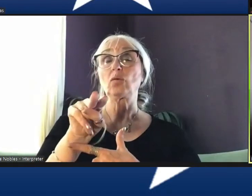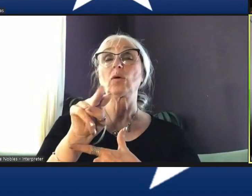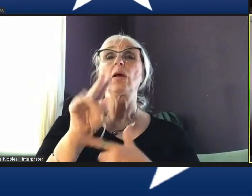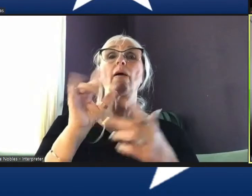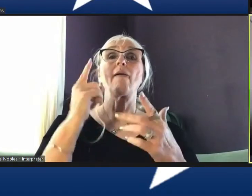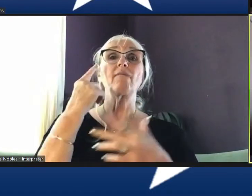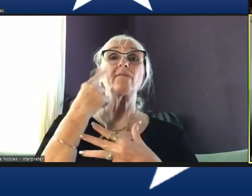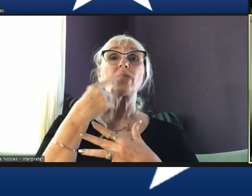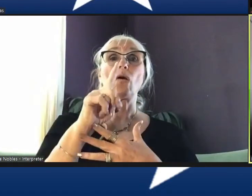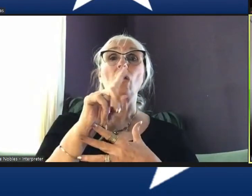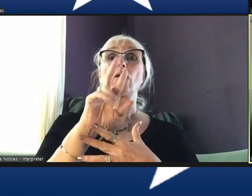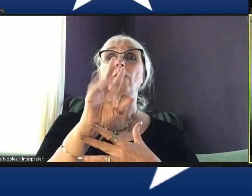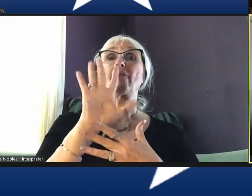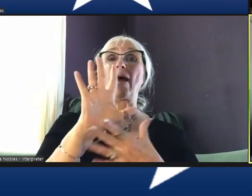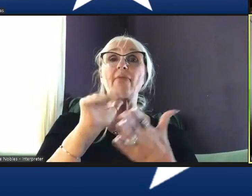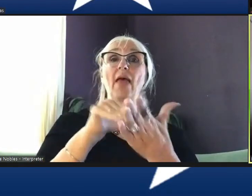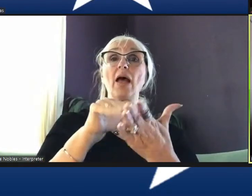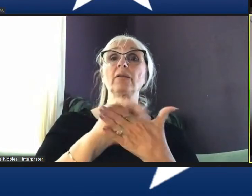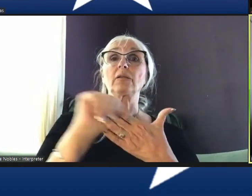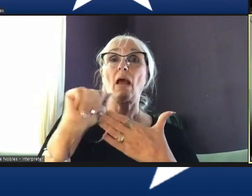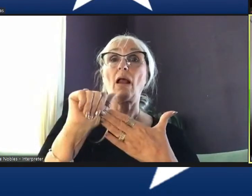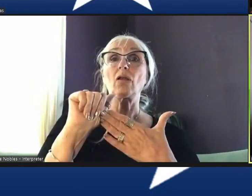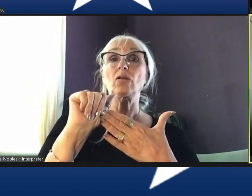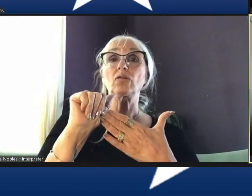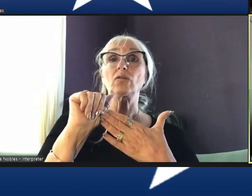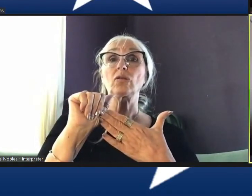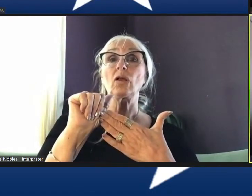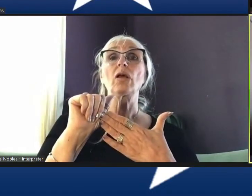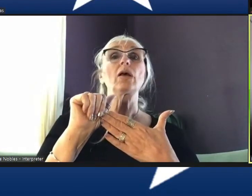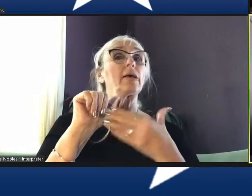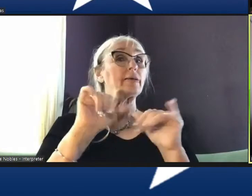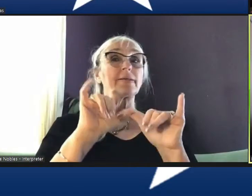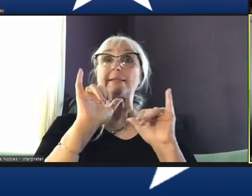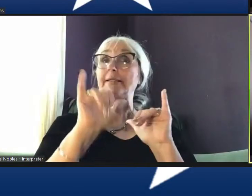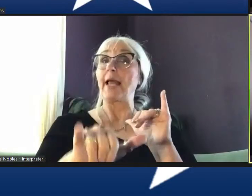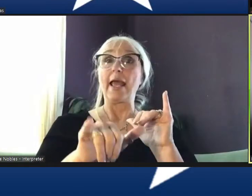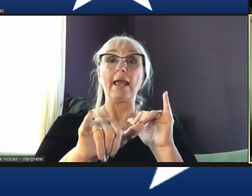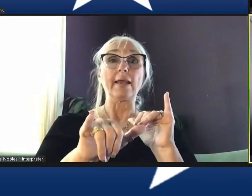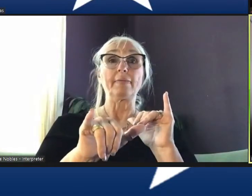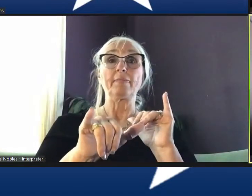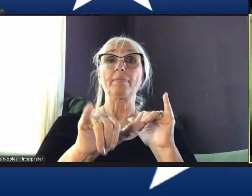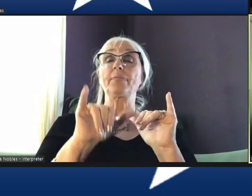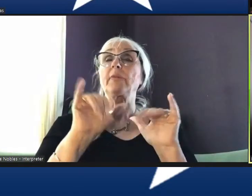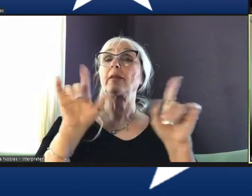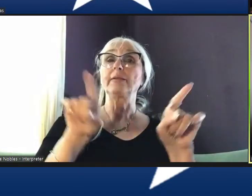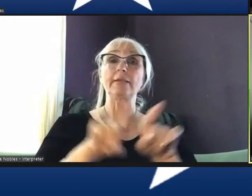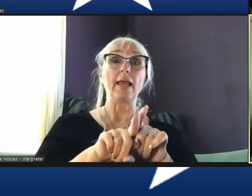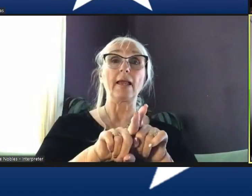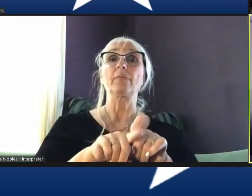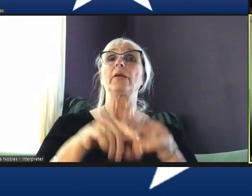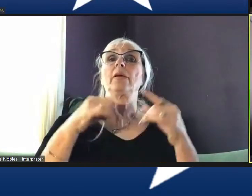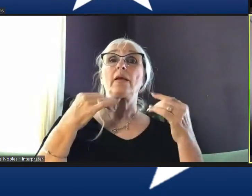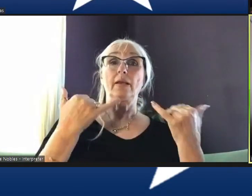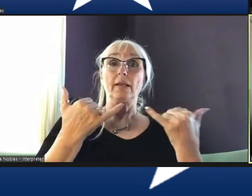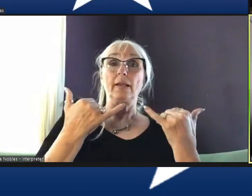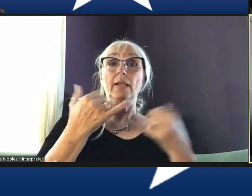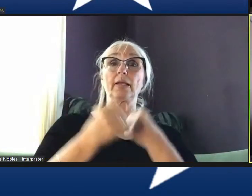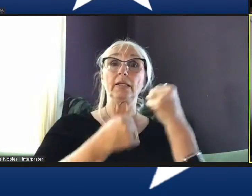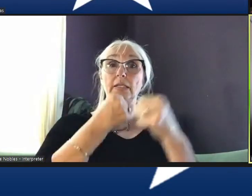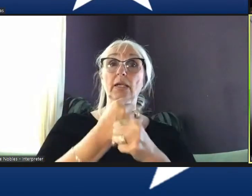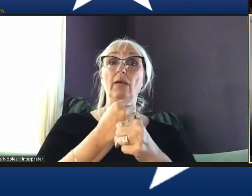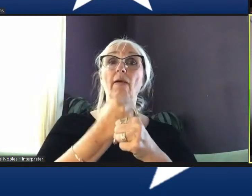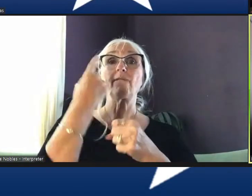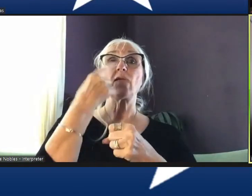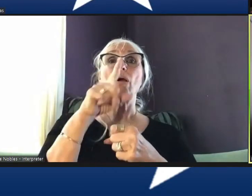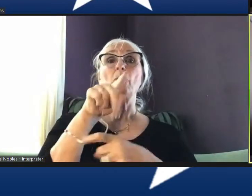a rate of $5,000. That rate stays the same when they renew this year. It would be for a